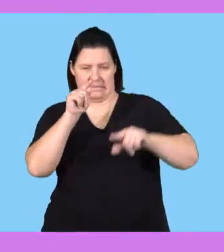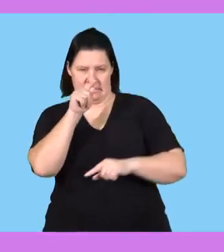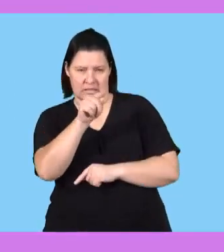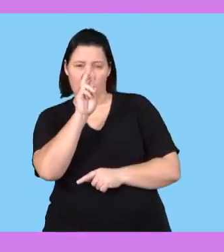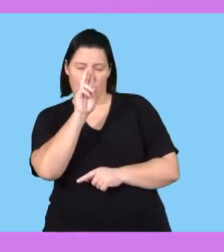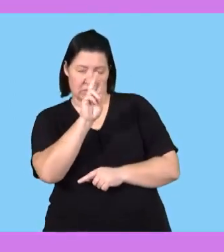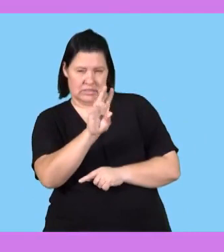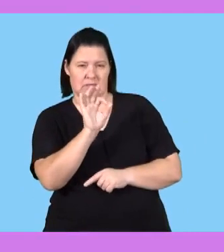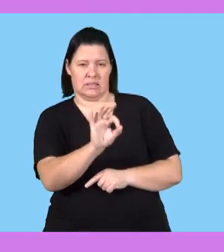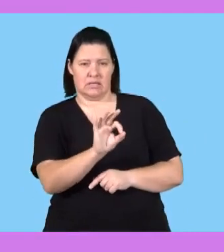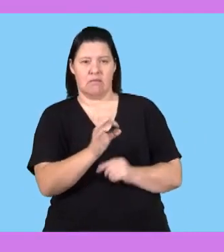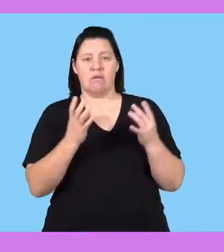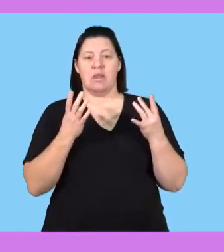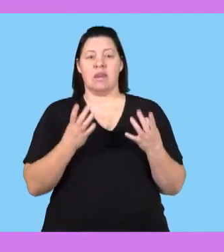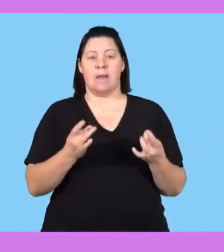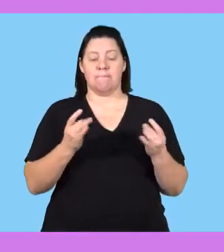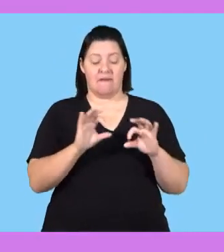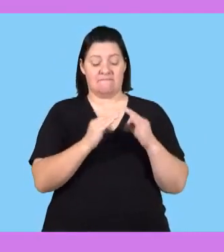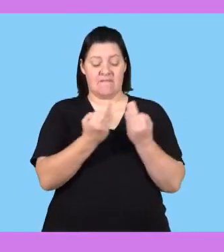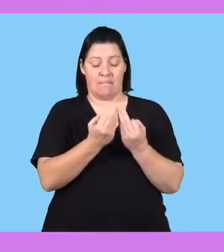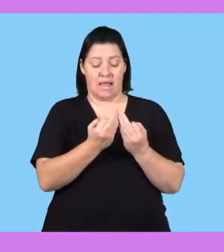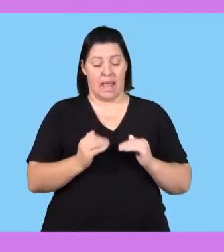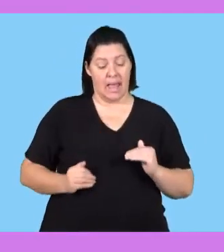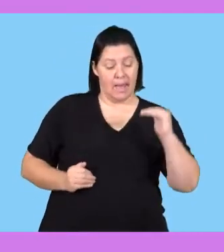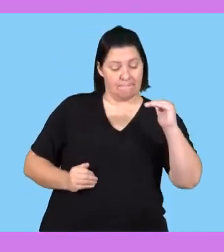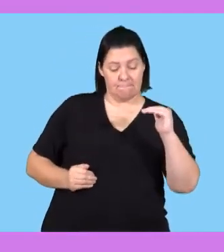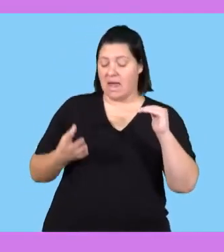at this pattern, you can see that as the number